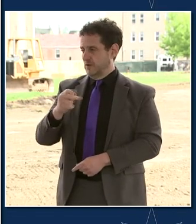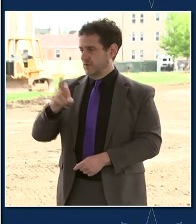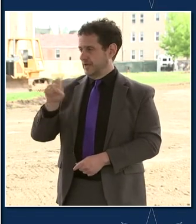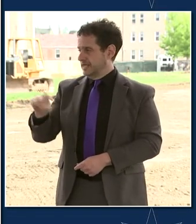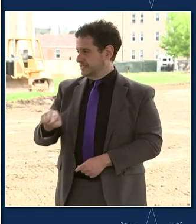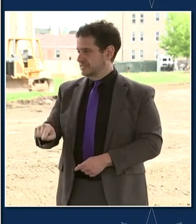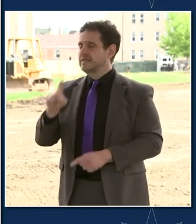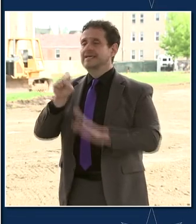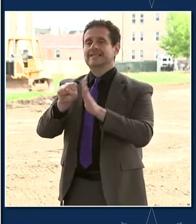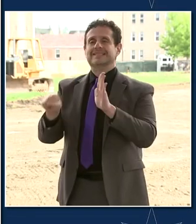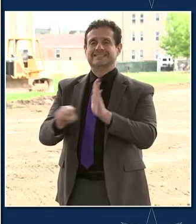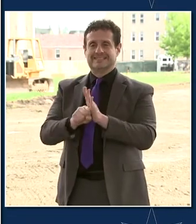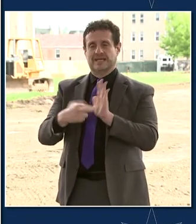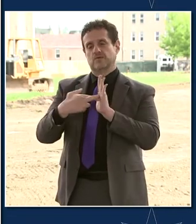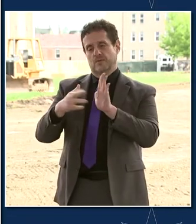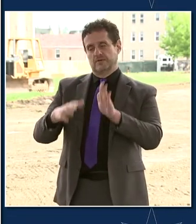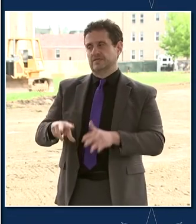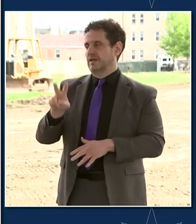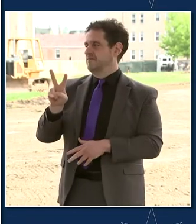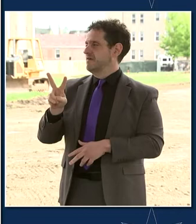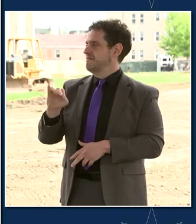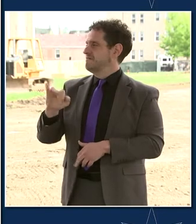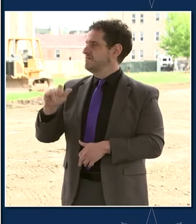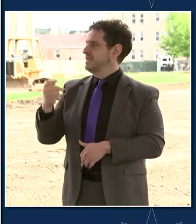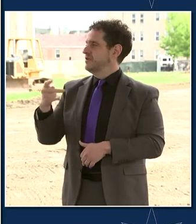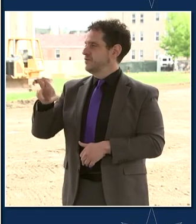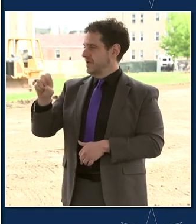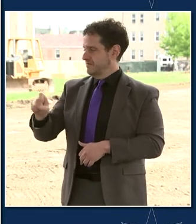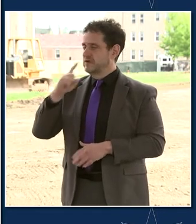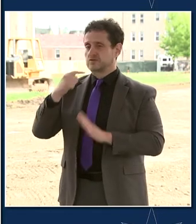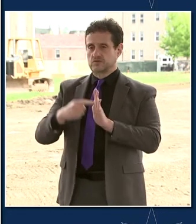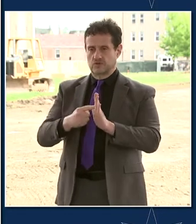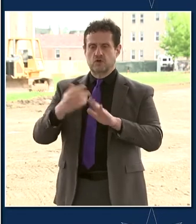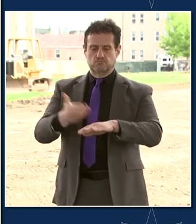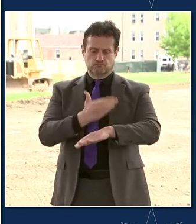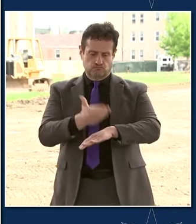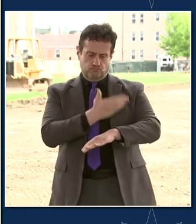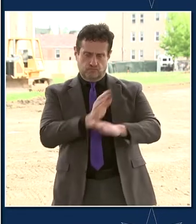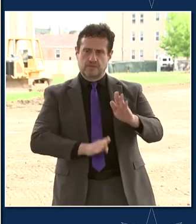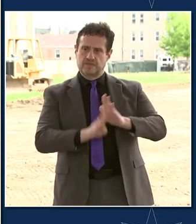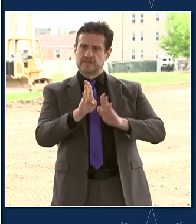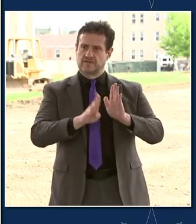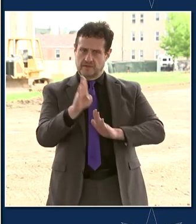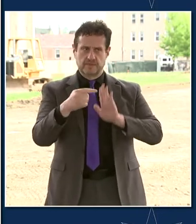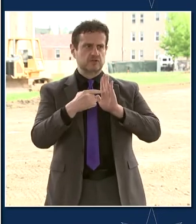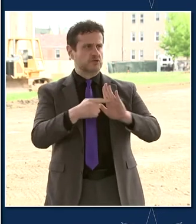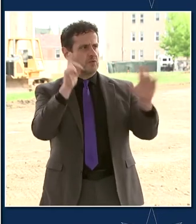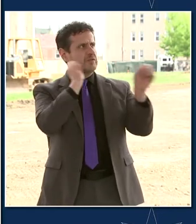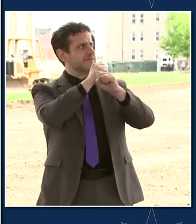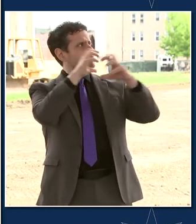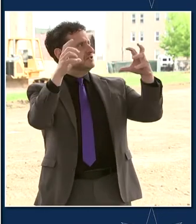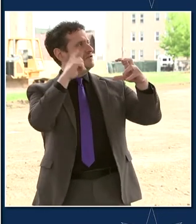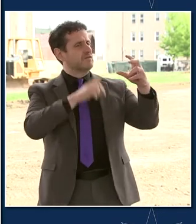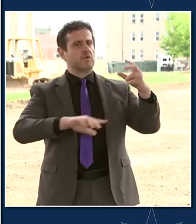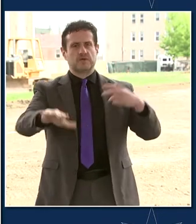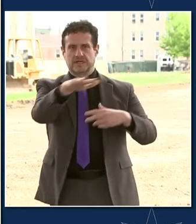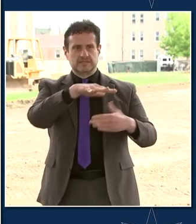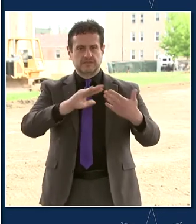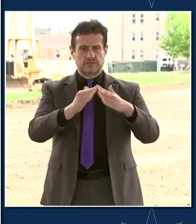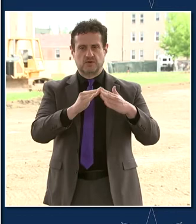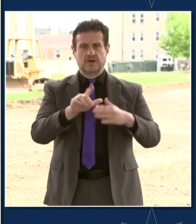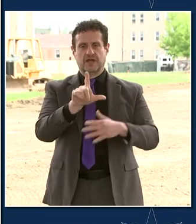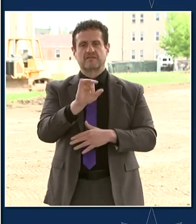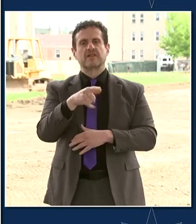Villanueva to ensure that these developments reflect the vision for this surrounding community, the Little Village community.